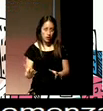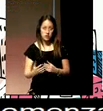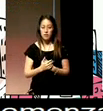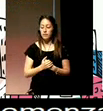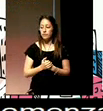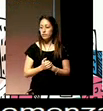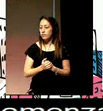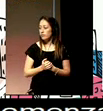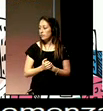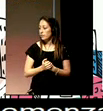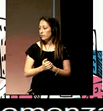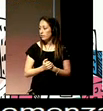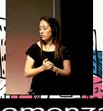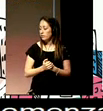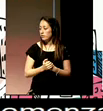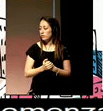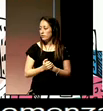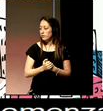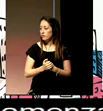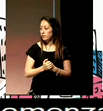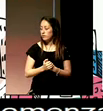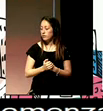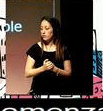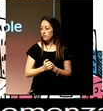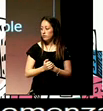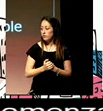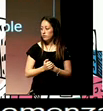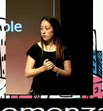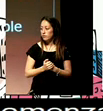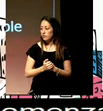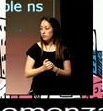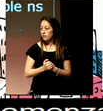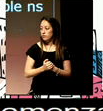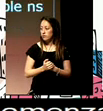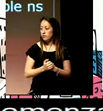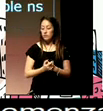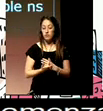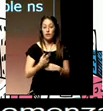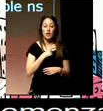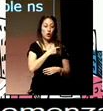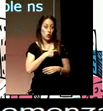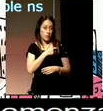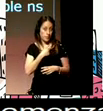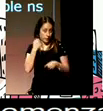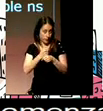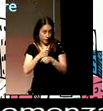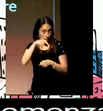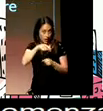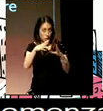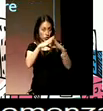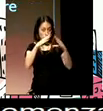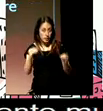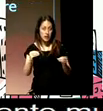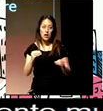importantly, people responsible for all elements of the work were identified. So whether that was in the finance department, in the estates